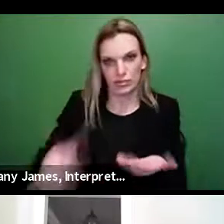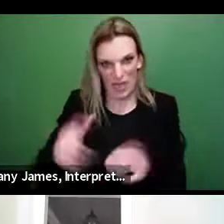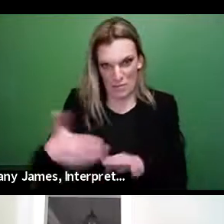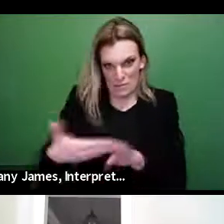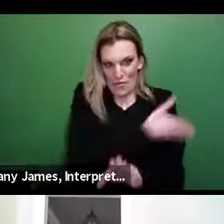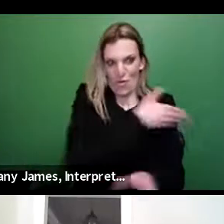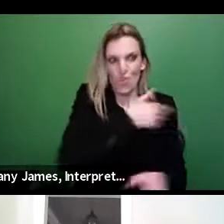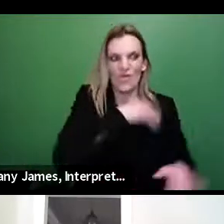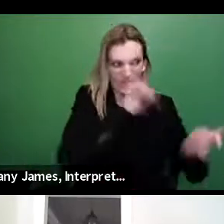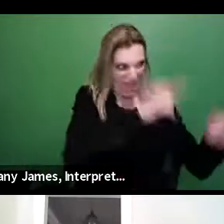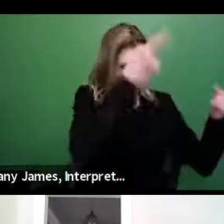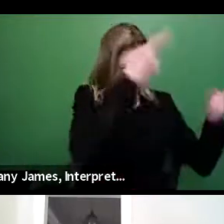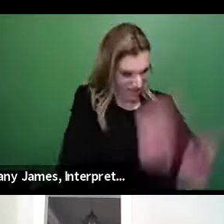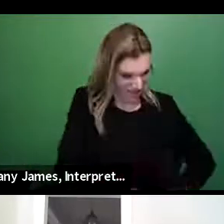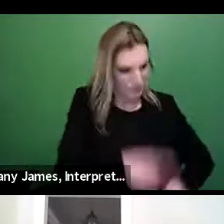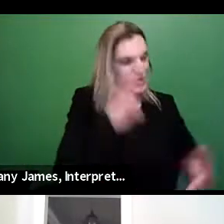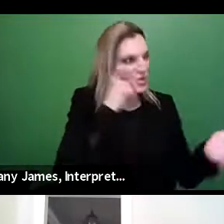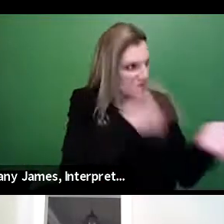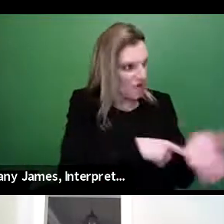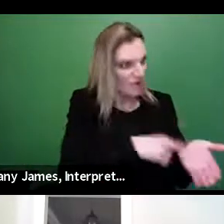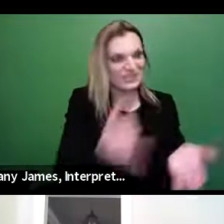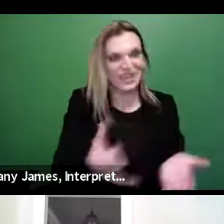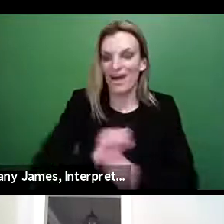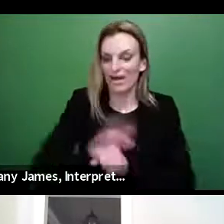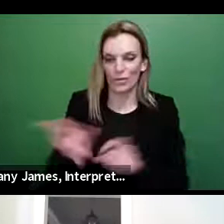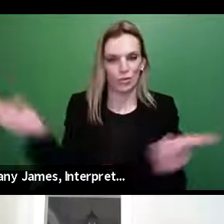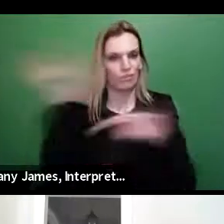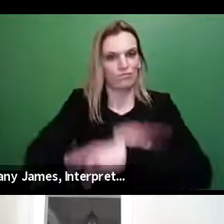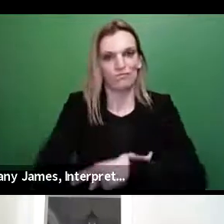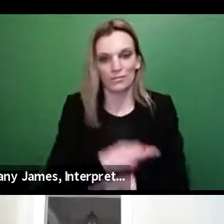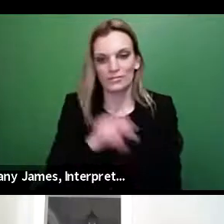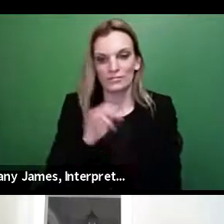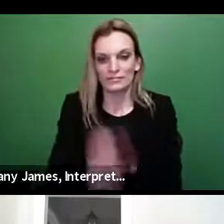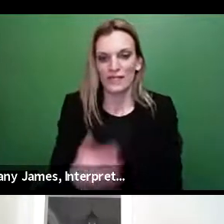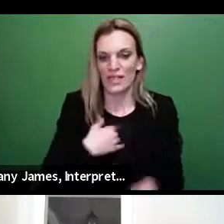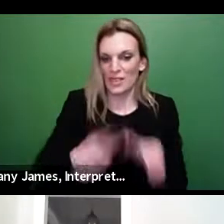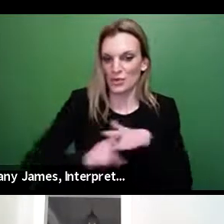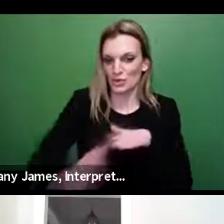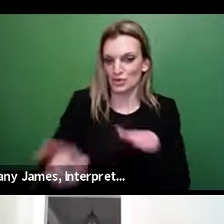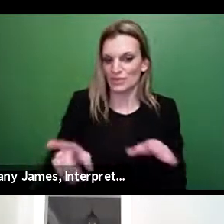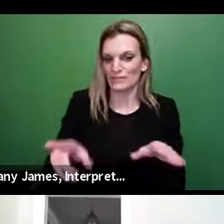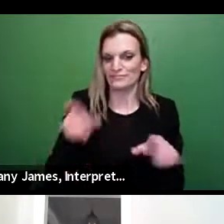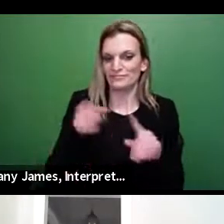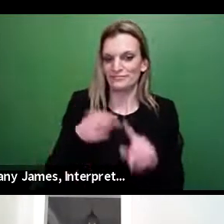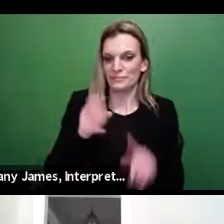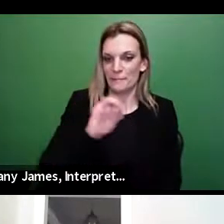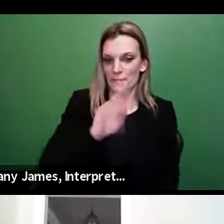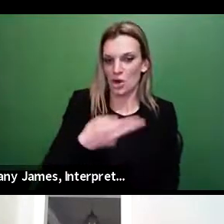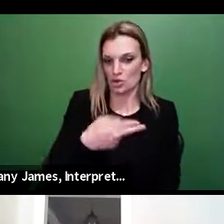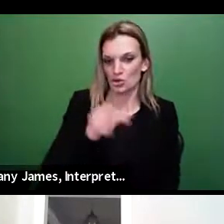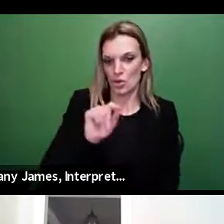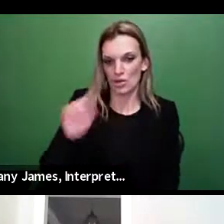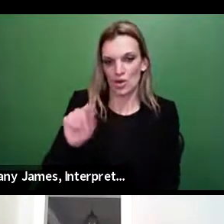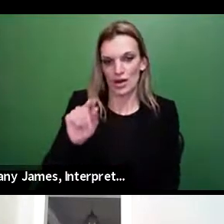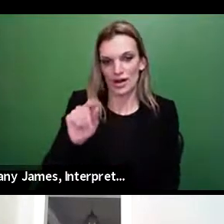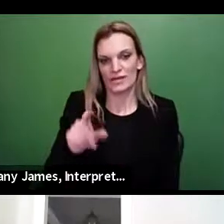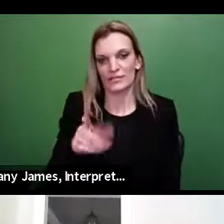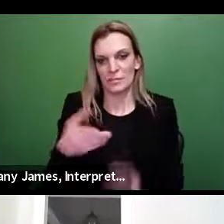Commission met for strategic planning retreat in March of 2020, just before the pandemic shutdowns